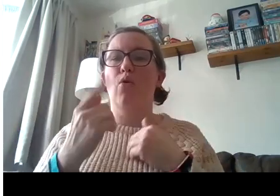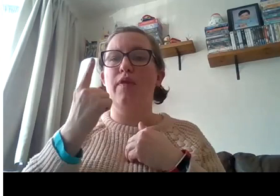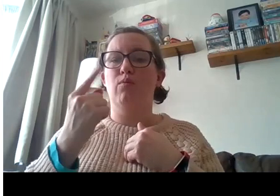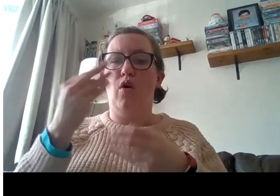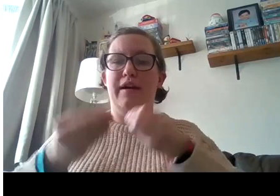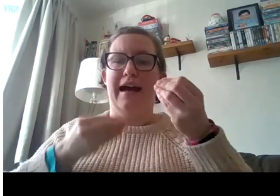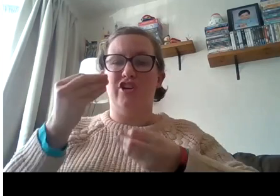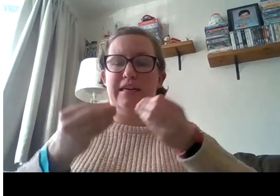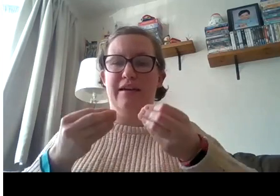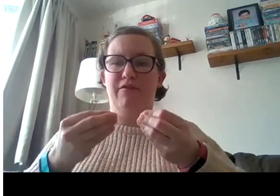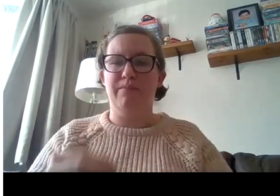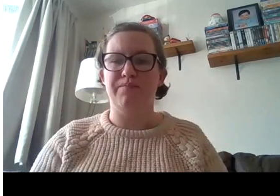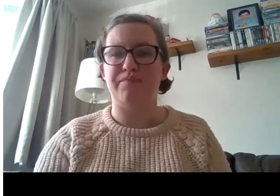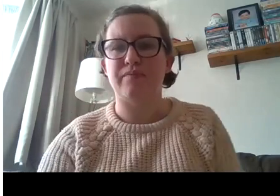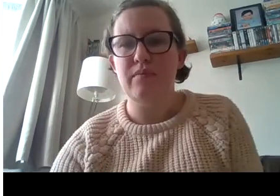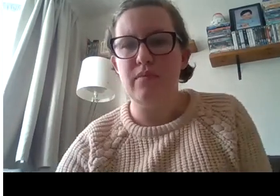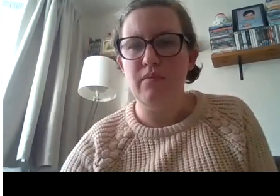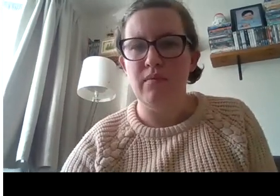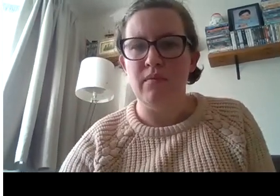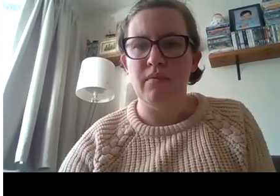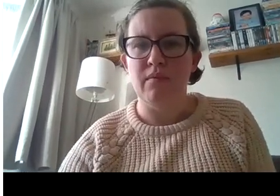using more than one adjective.